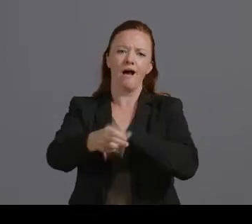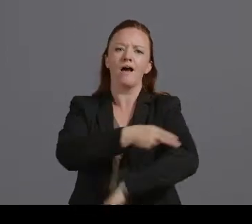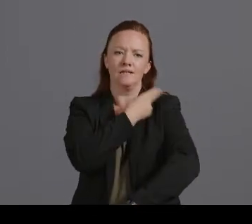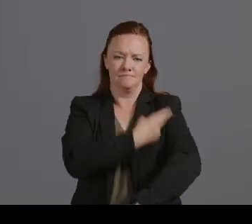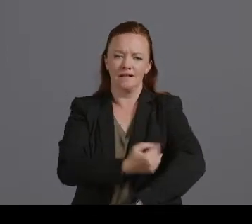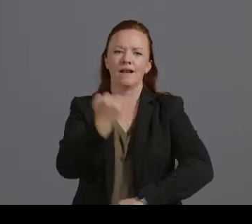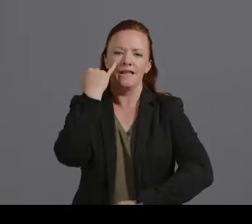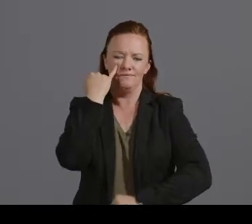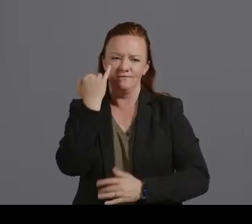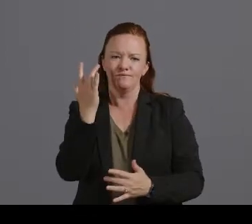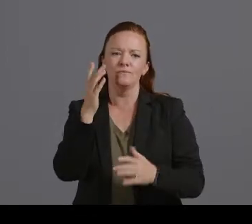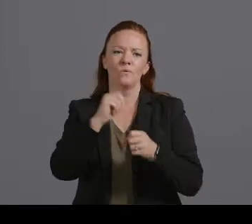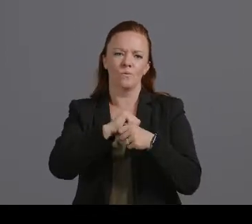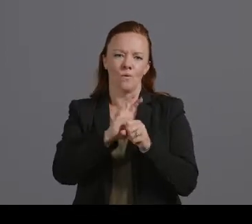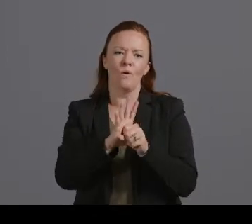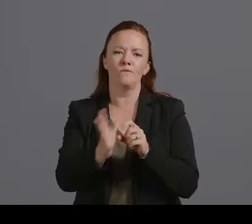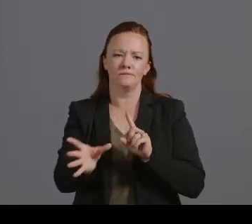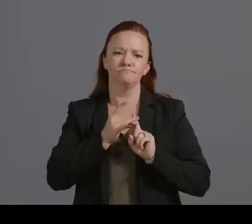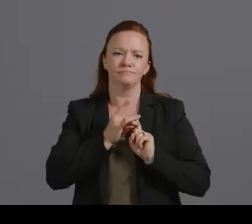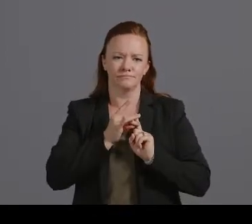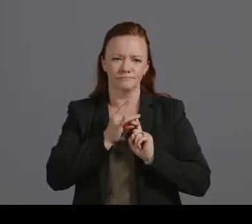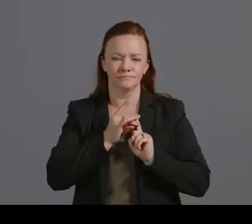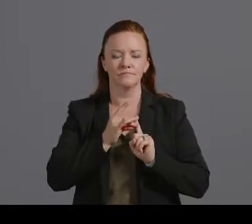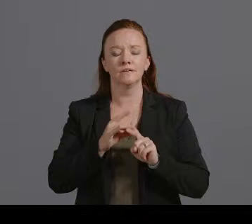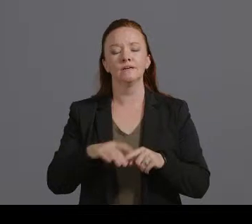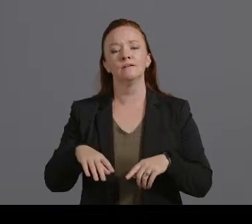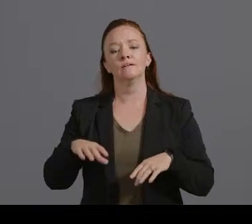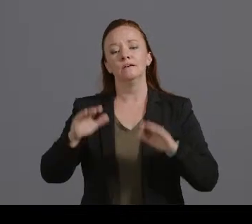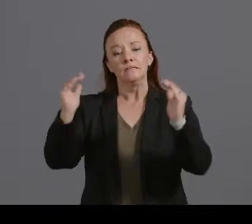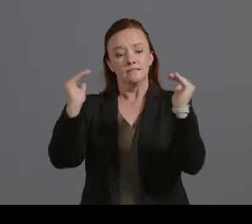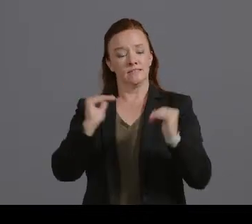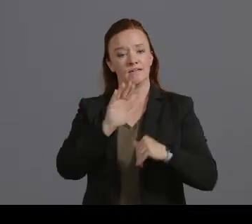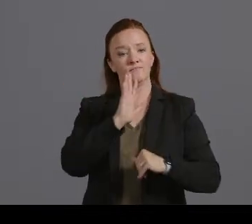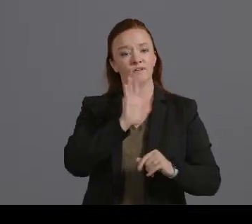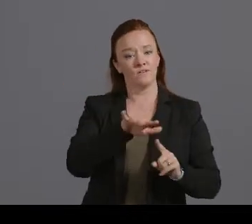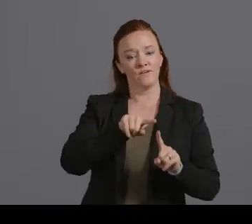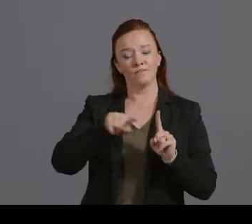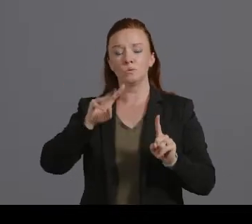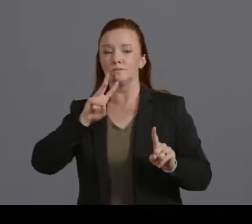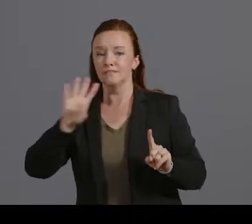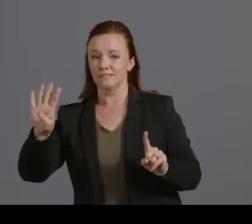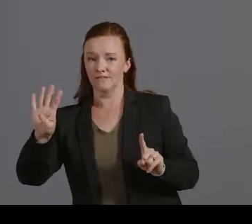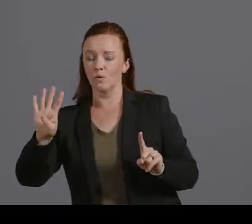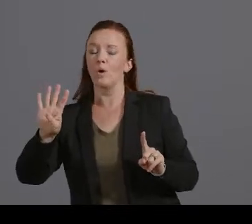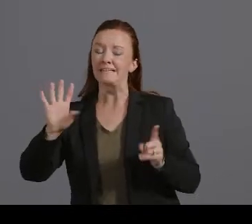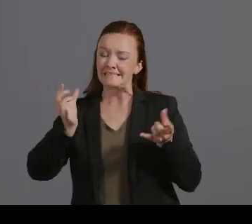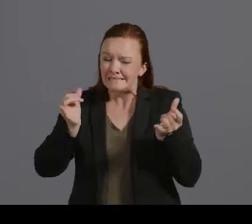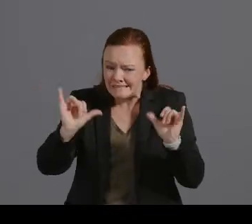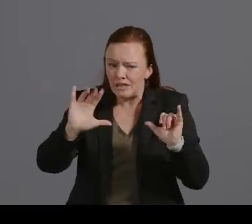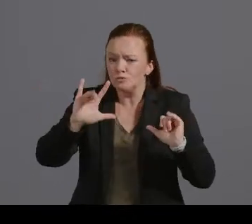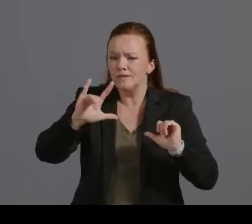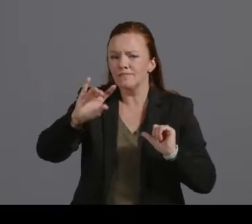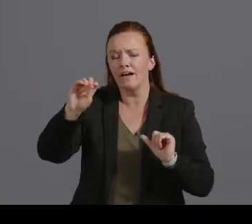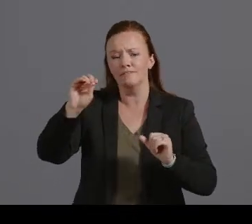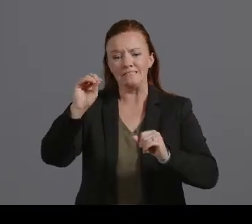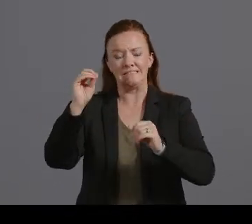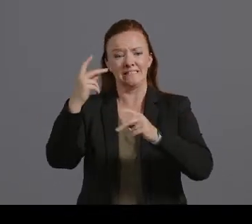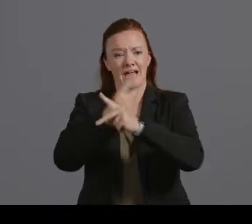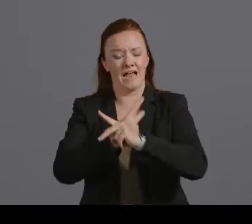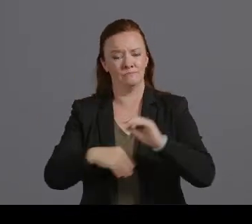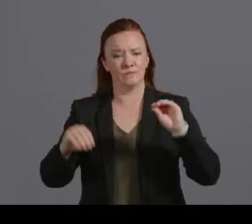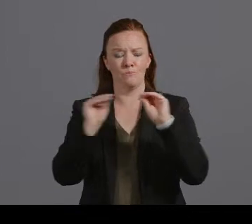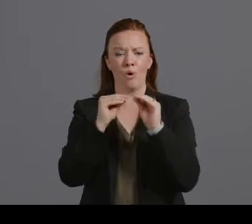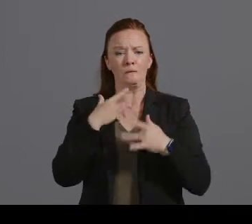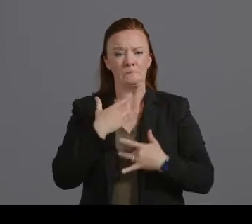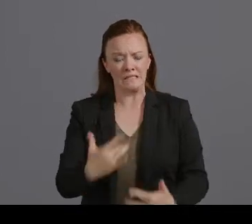hospitalizations and deaths. But when you look at the 55 to 64-year-olds, they are still 25 times more likely to be hospitalized and